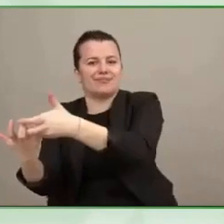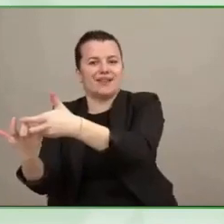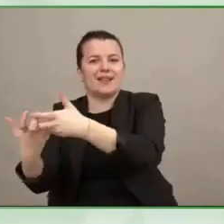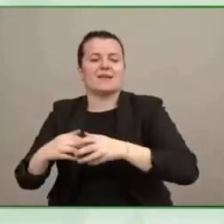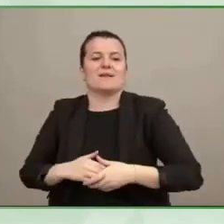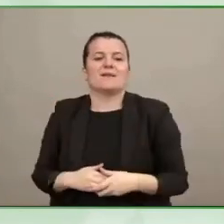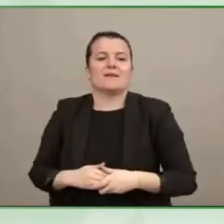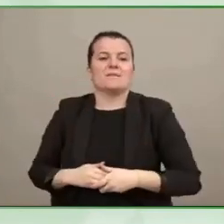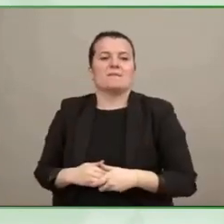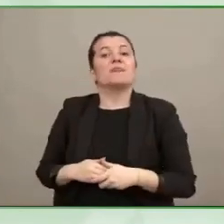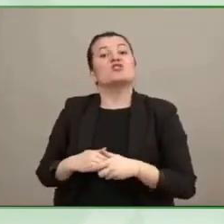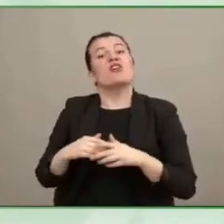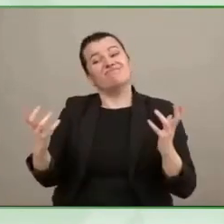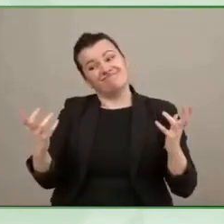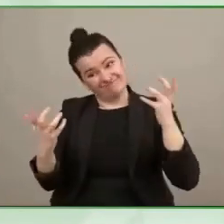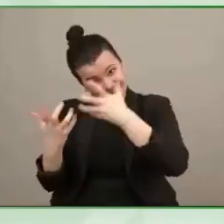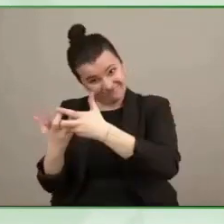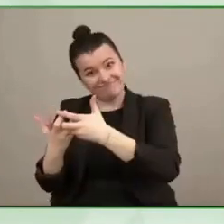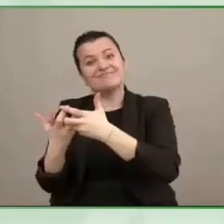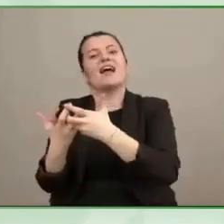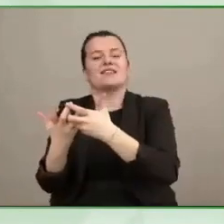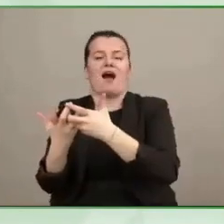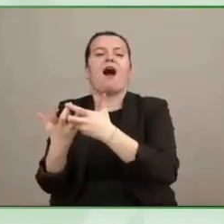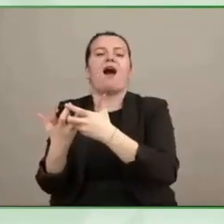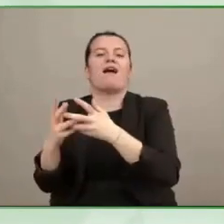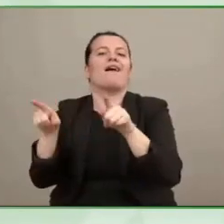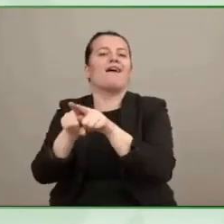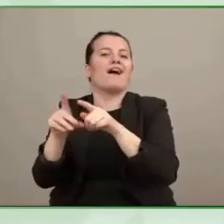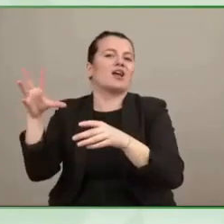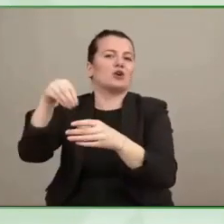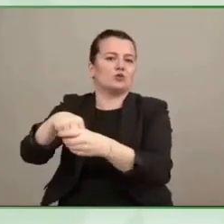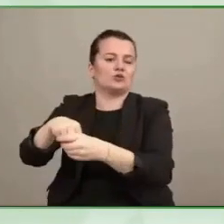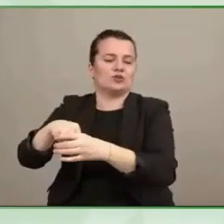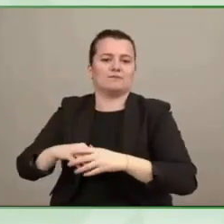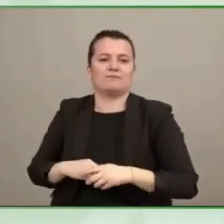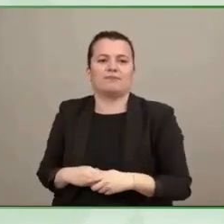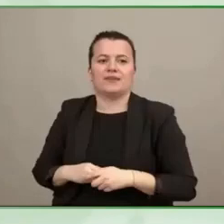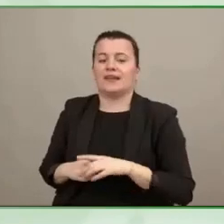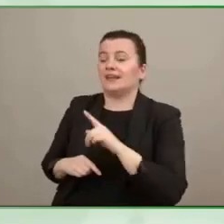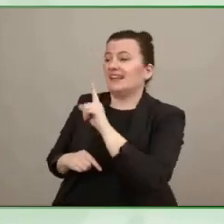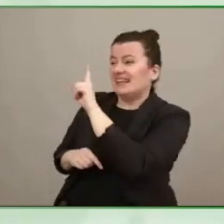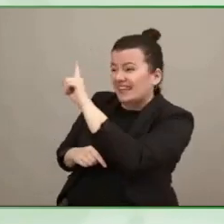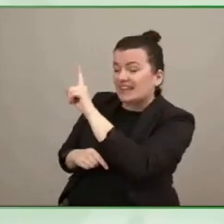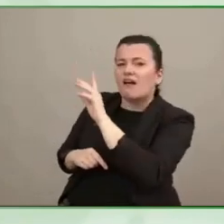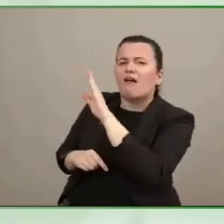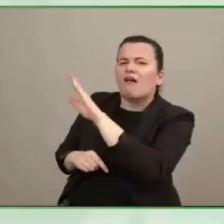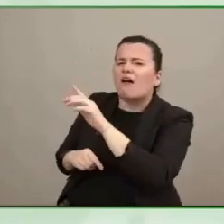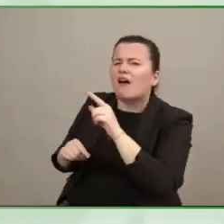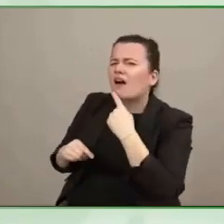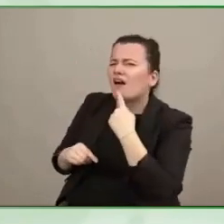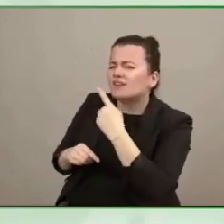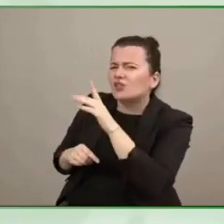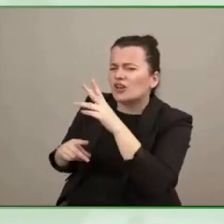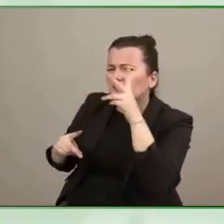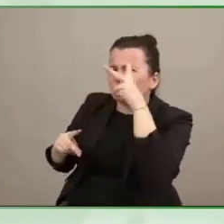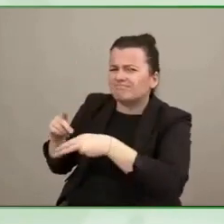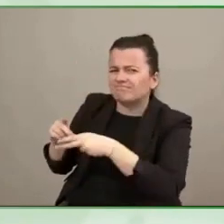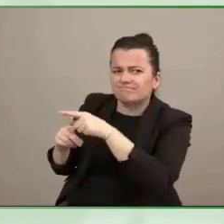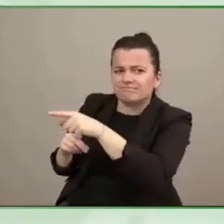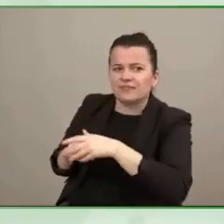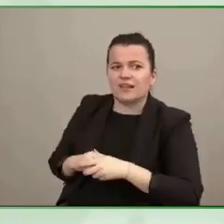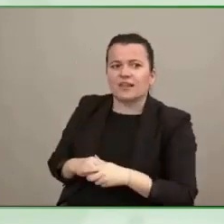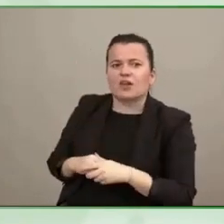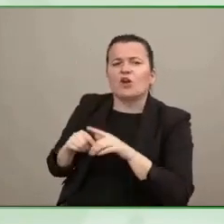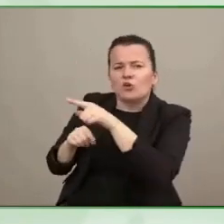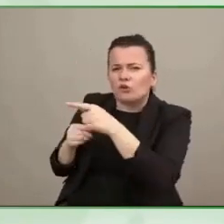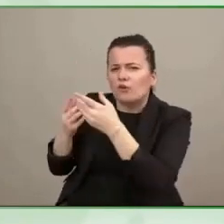to be integrated with the society. Mr. Abdullah, if I may, so you are talking, and you have built also a consortium, right? The